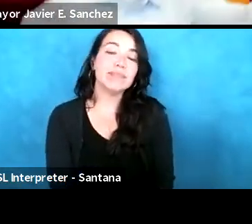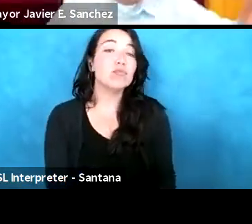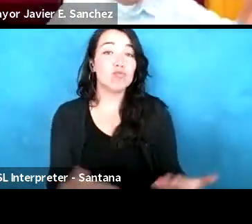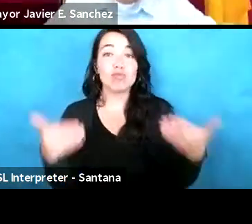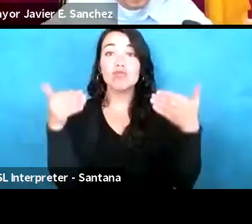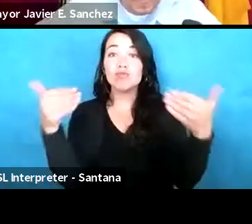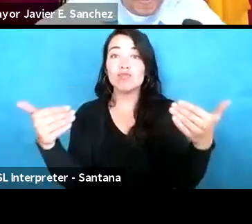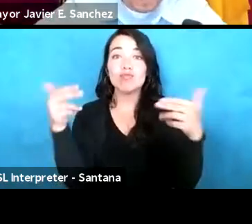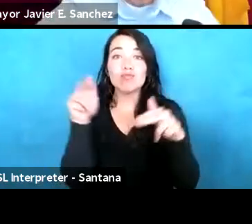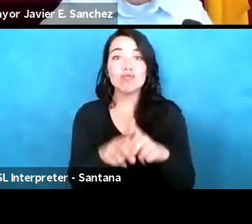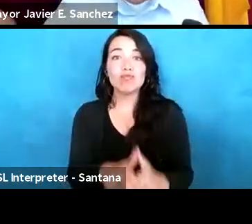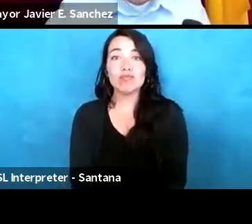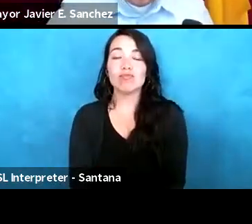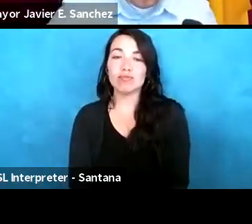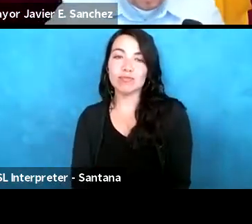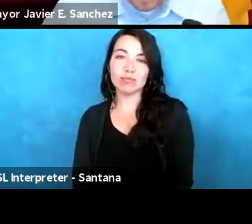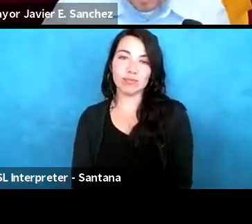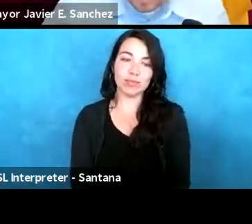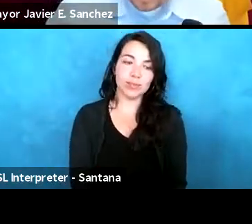seated.